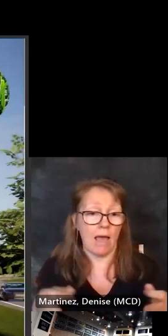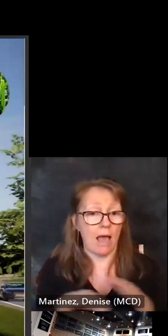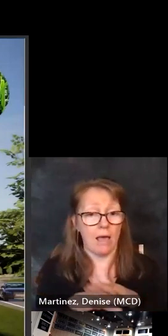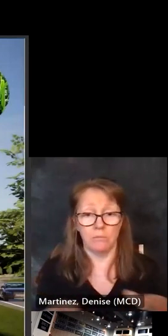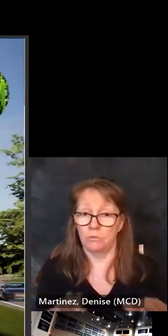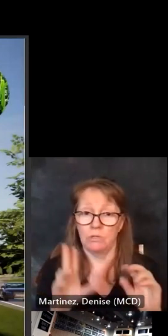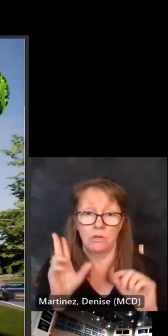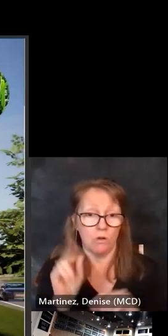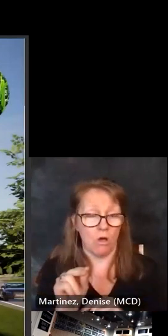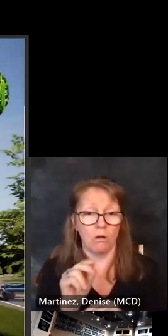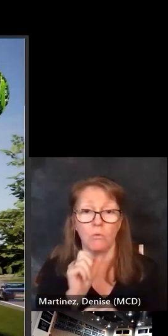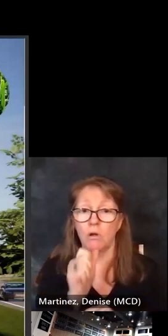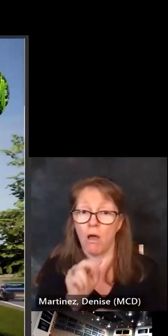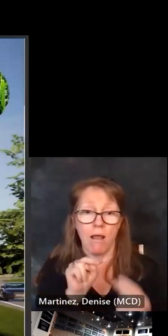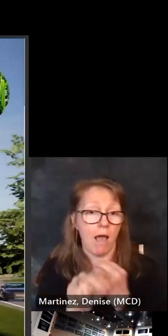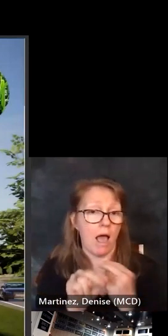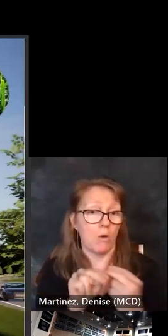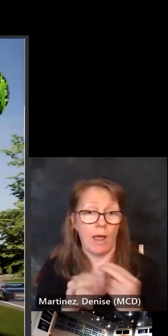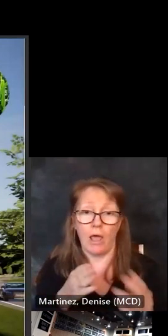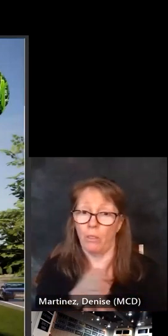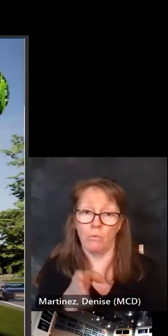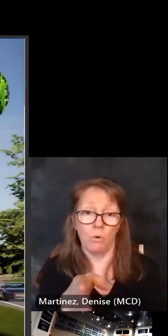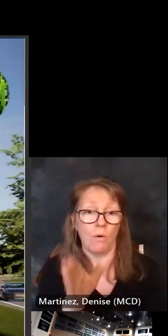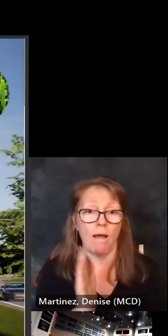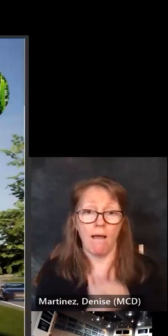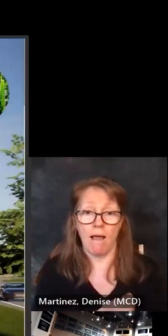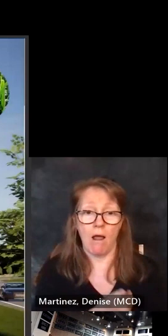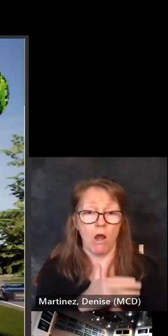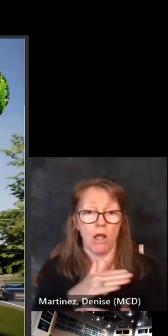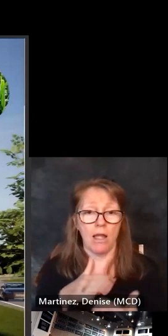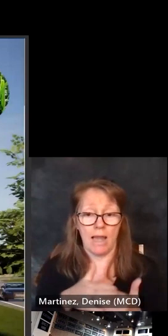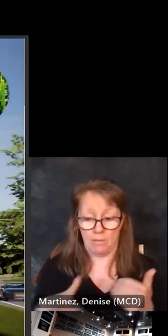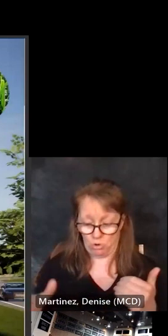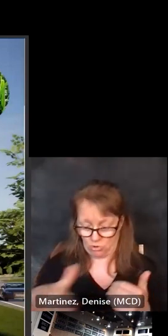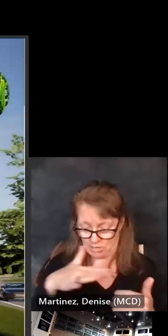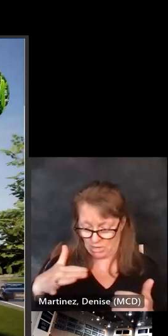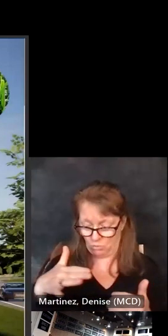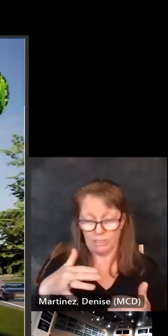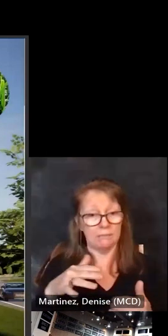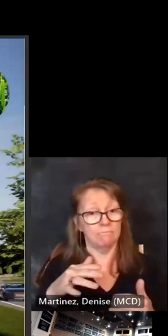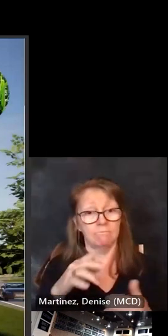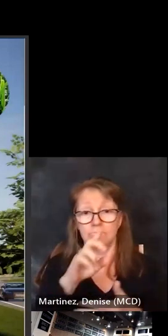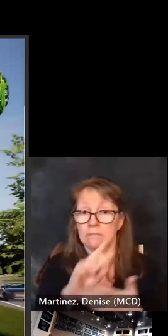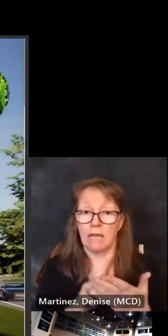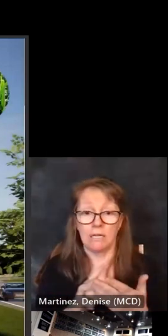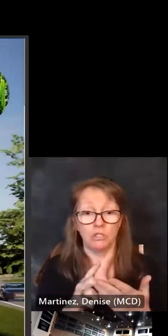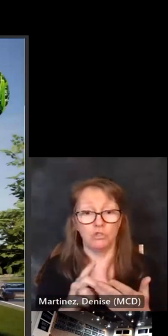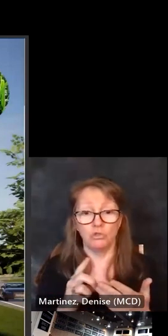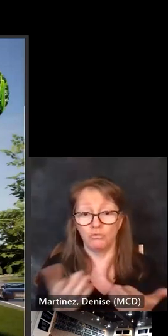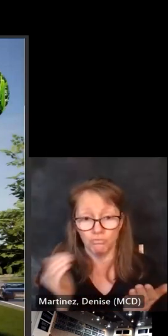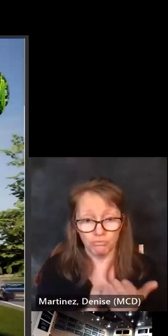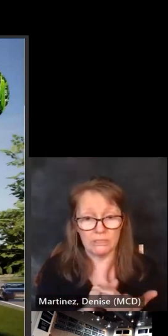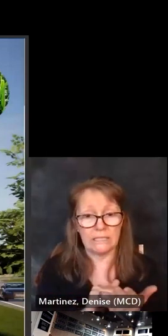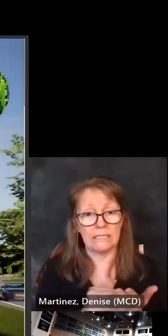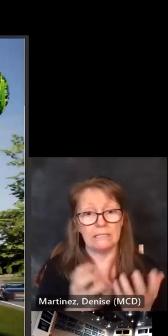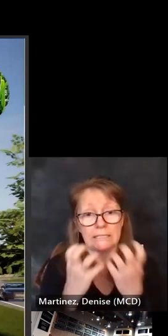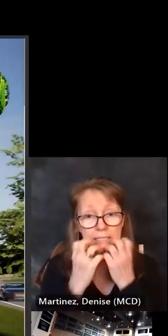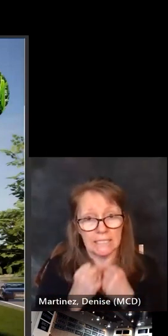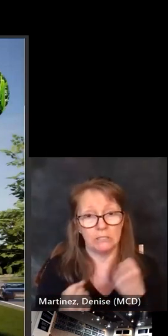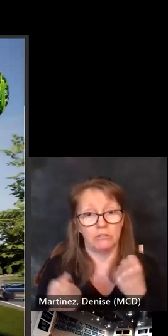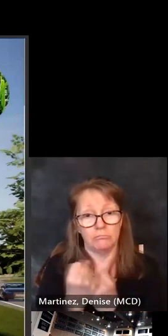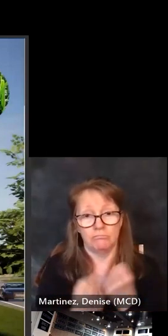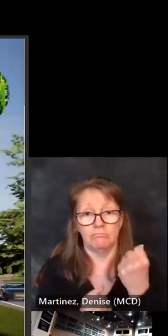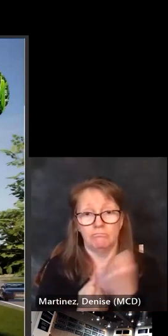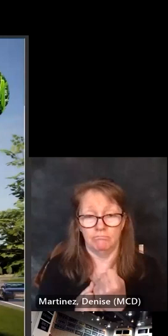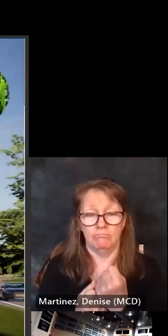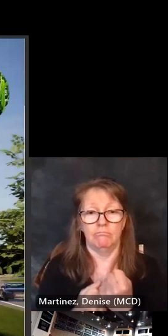have a highway coming through our neighborhood. And we restitched that neighborhood. So we're certainly not going to